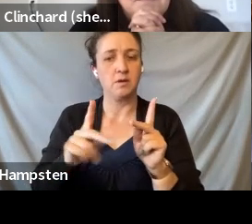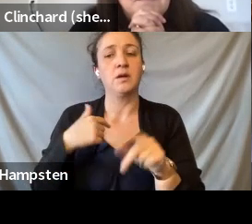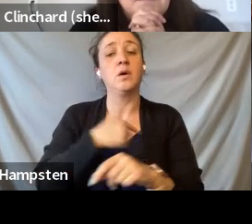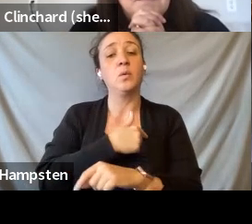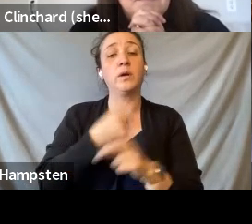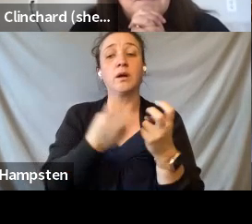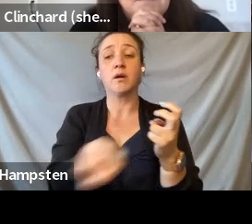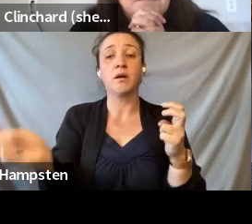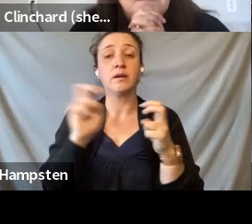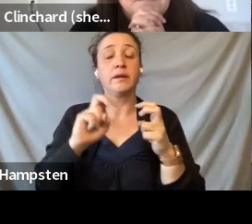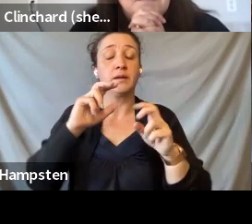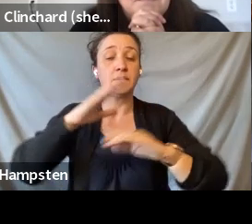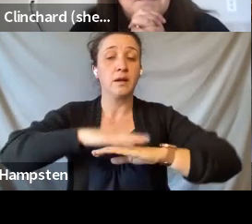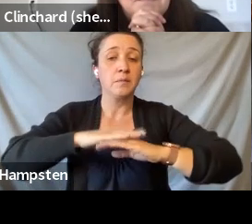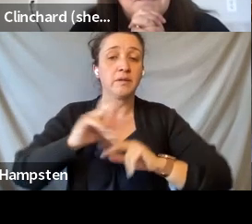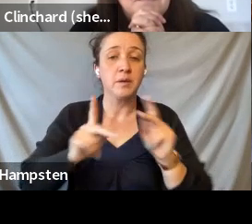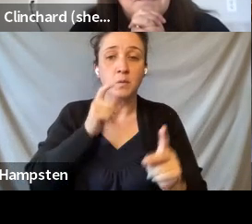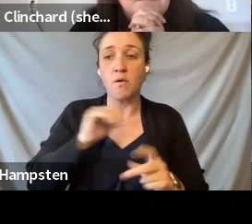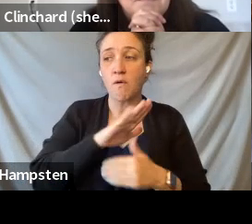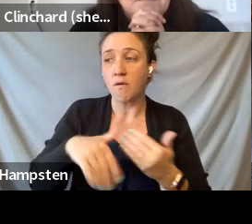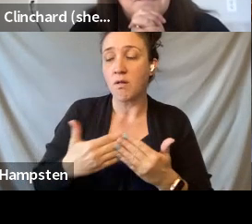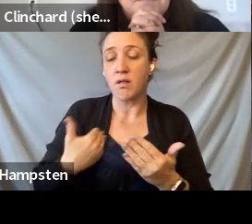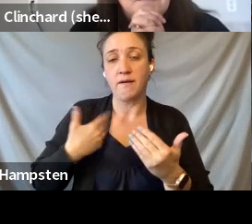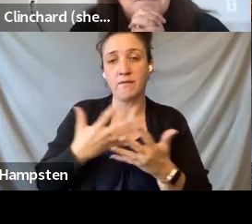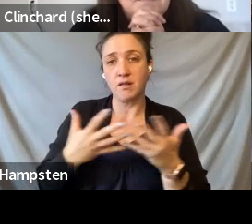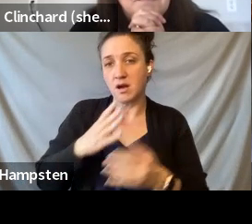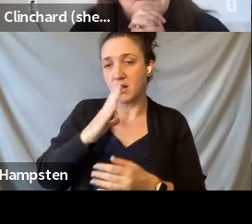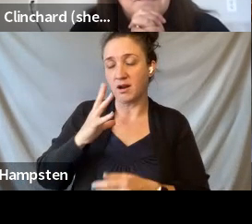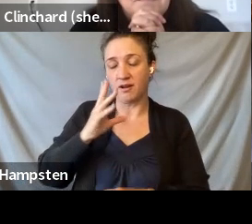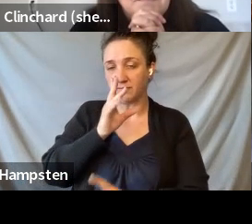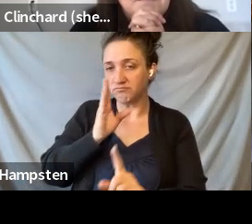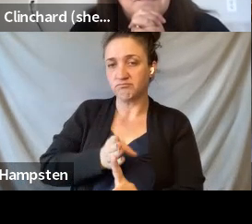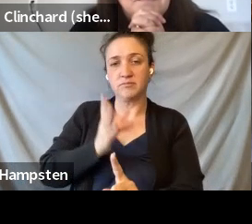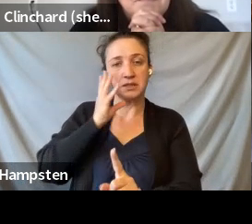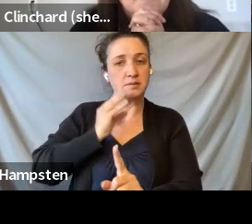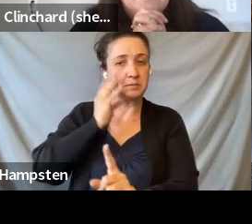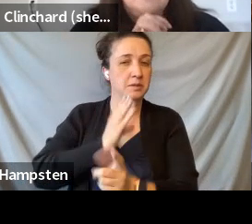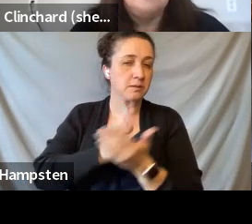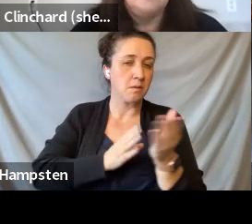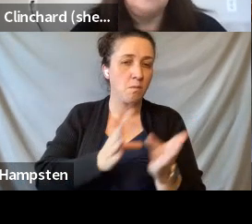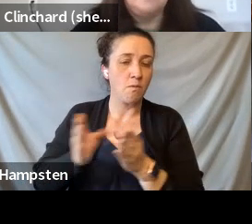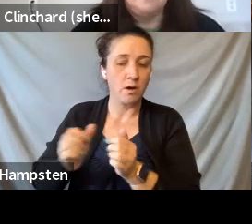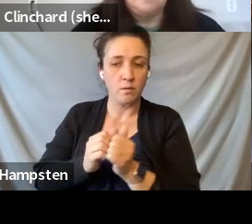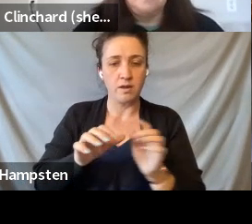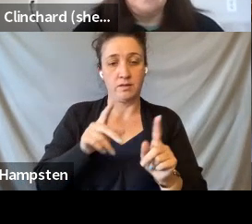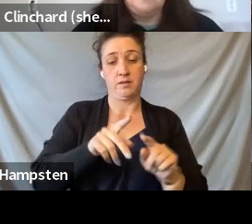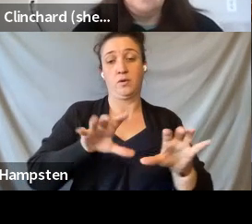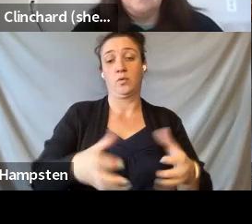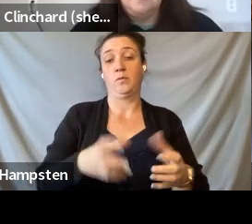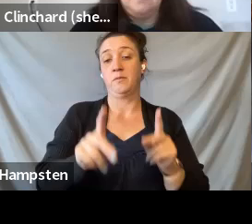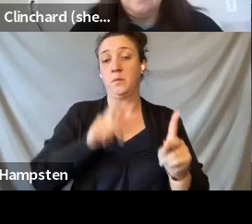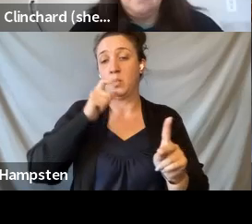of people who all have a lot of direct experience in some way with a set of people for whom this will make a huge